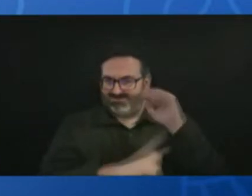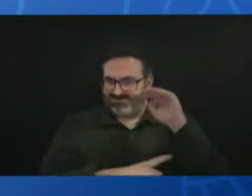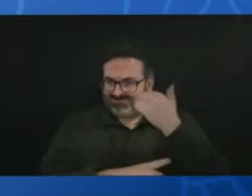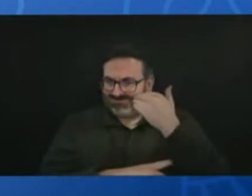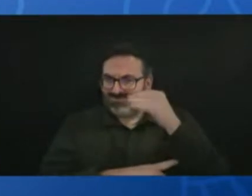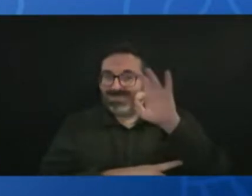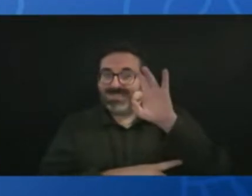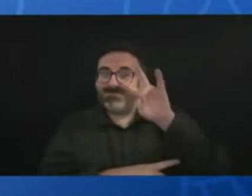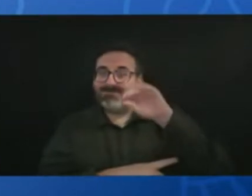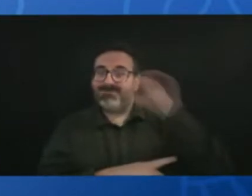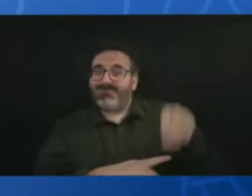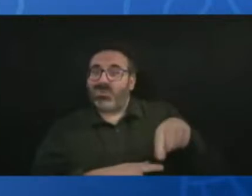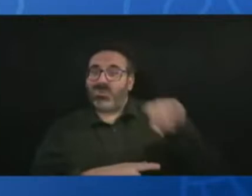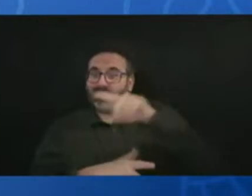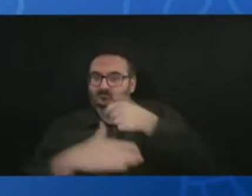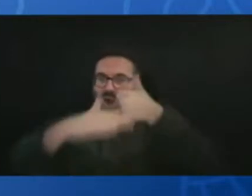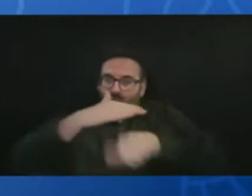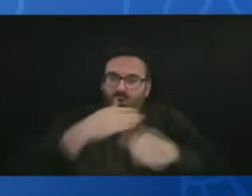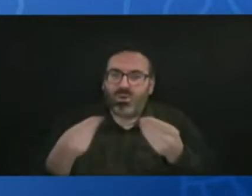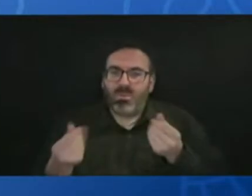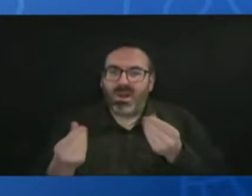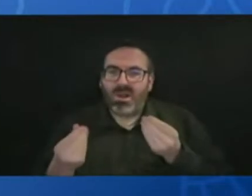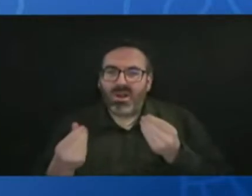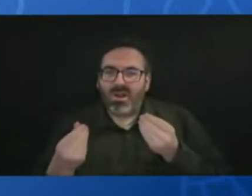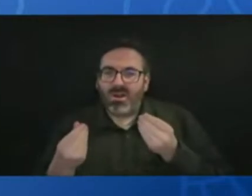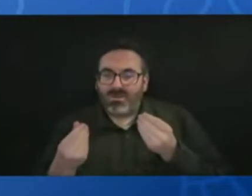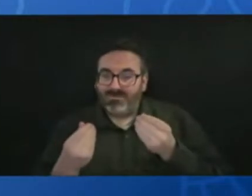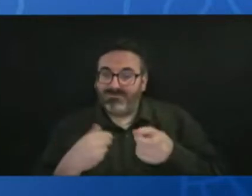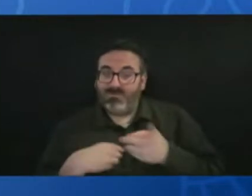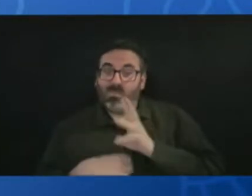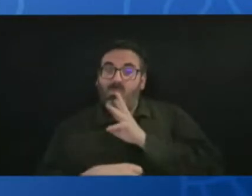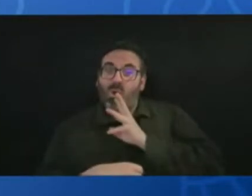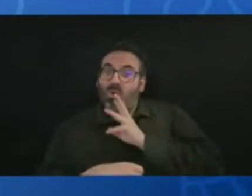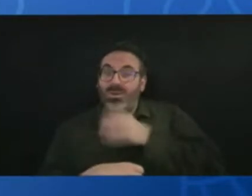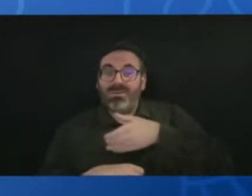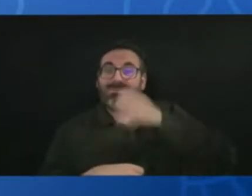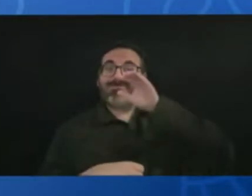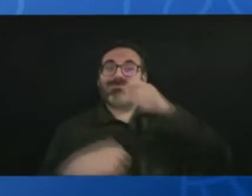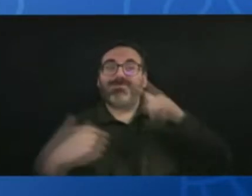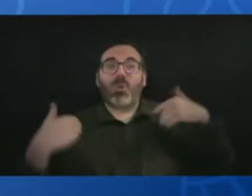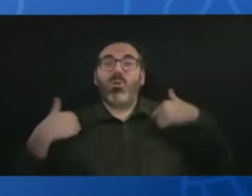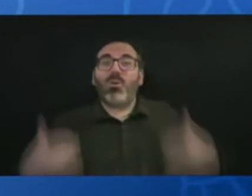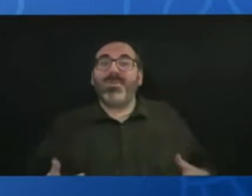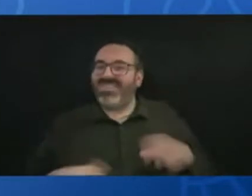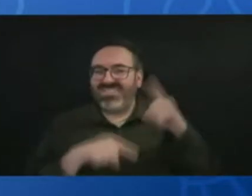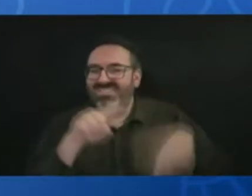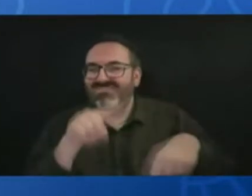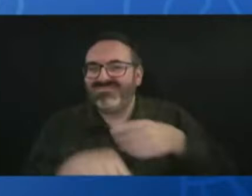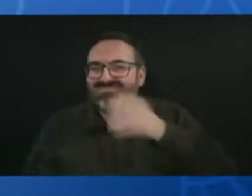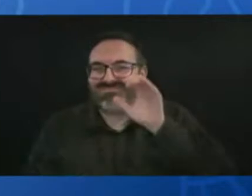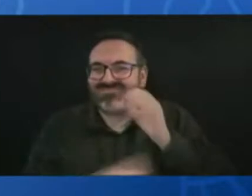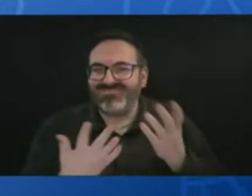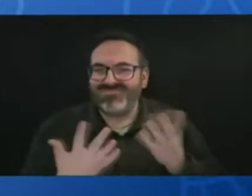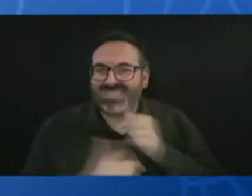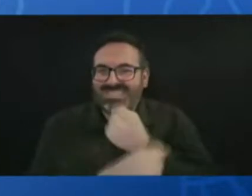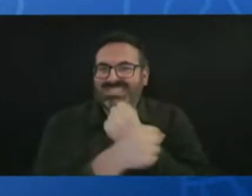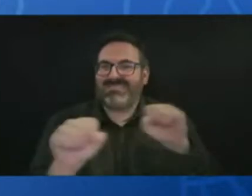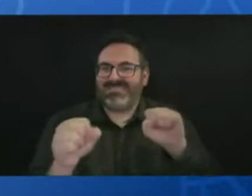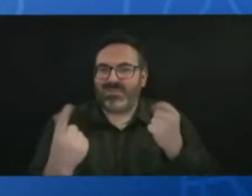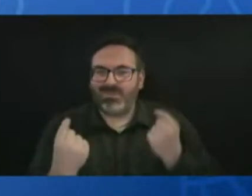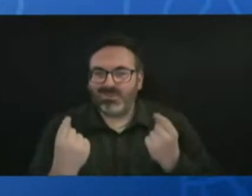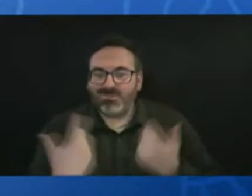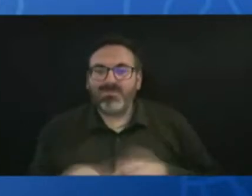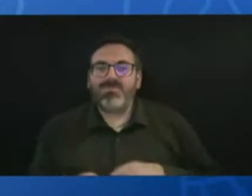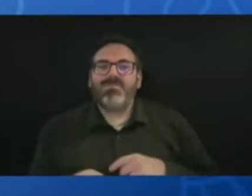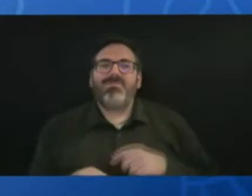and it's being held. Are there, aside from possibly talks for a ceasefire, another ceasefire, and so on, are there any talks that you're aware